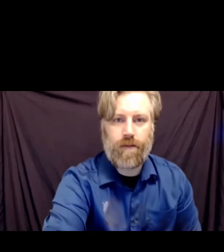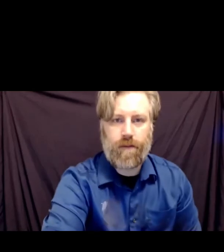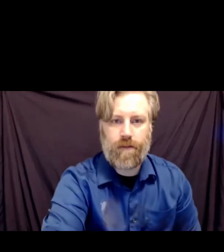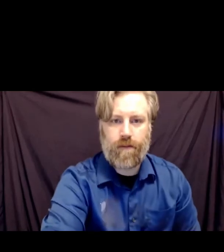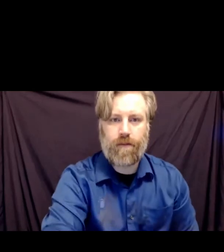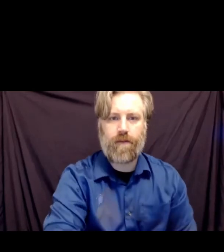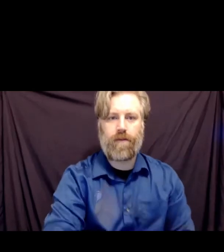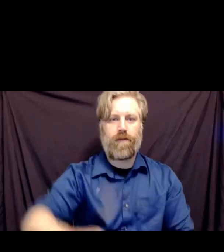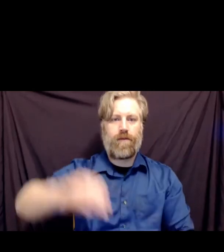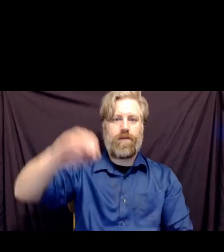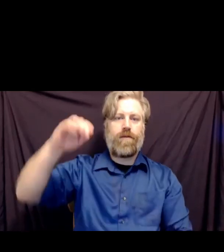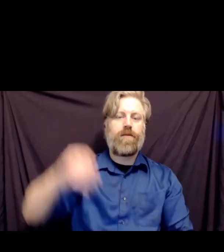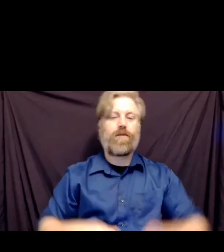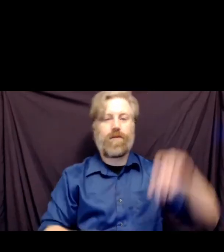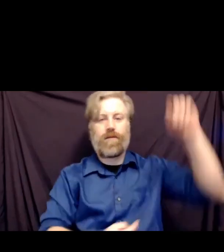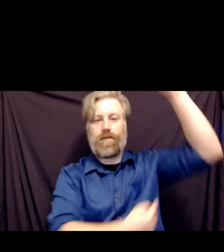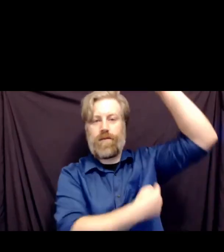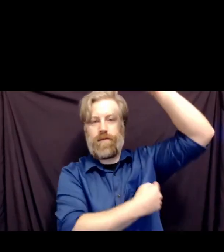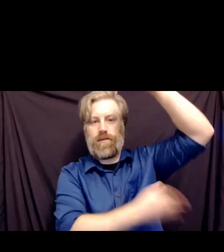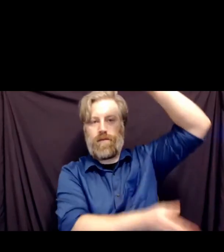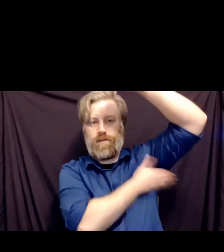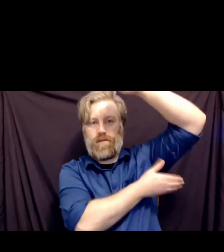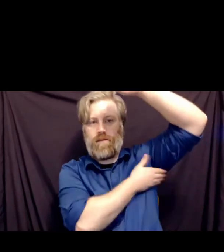Left armpit.